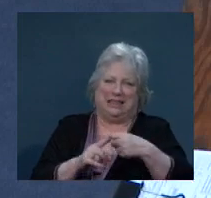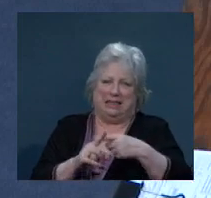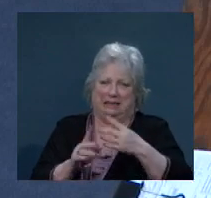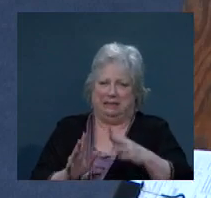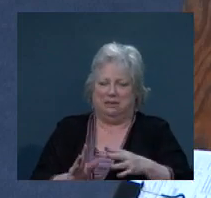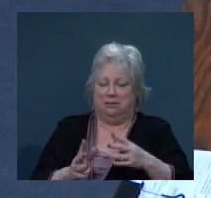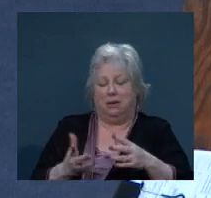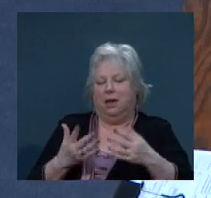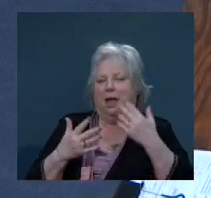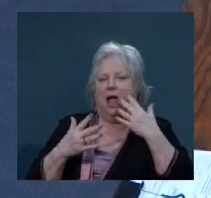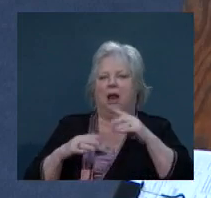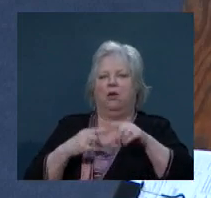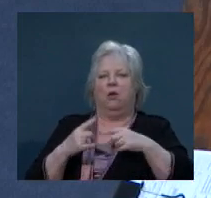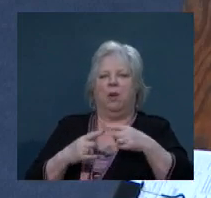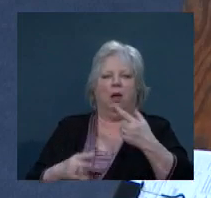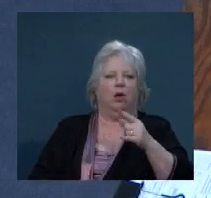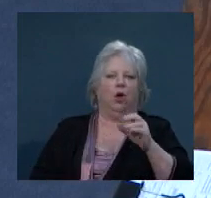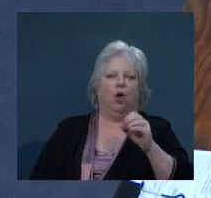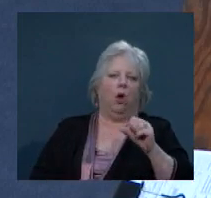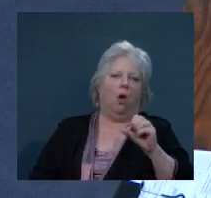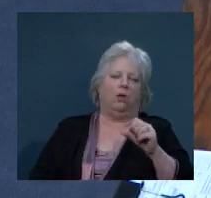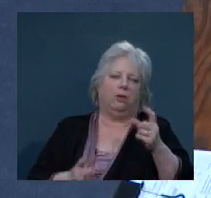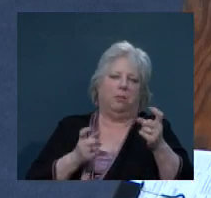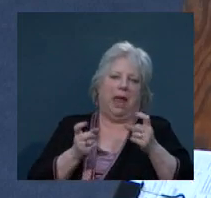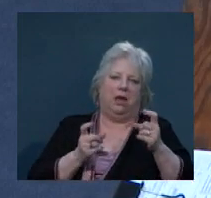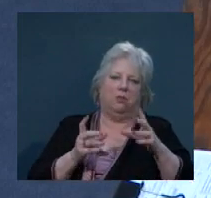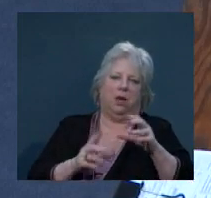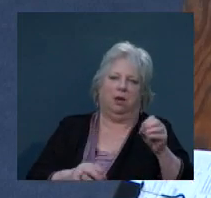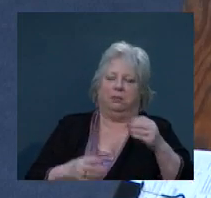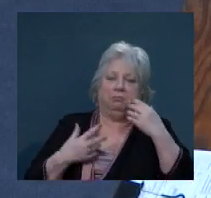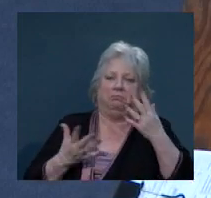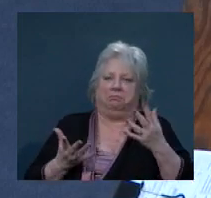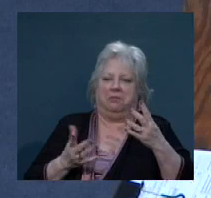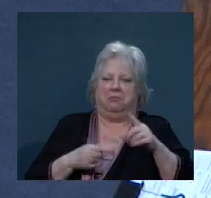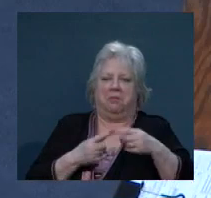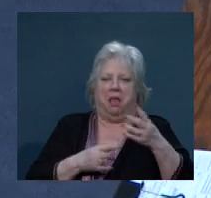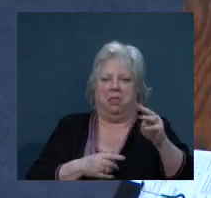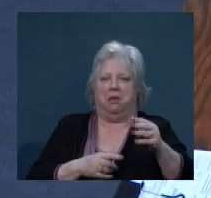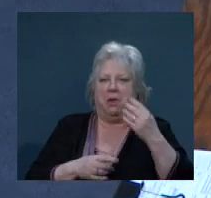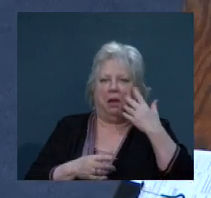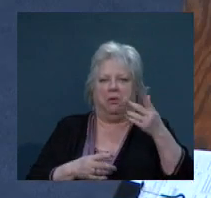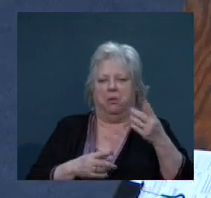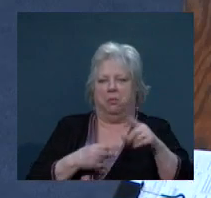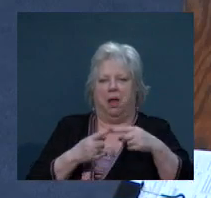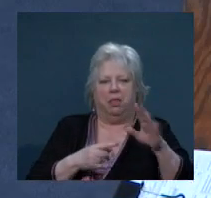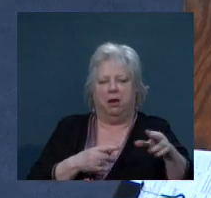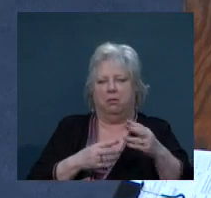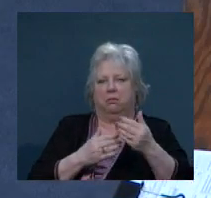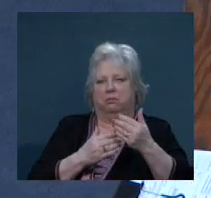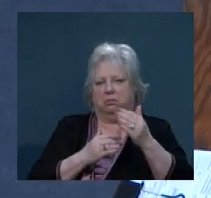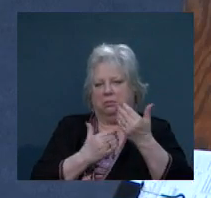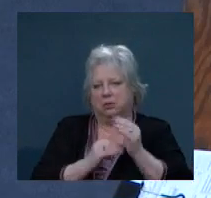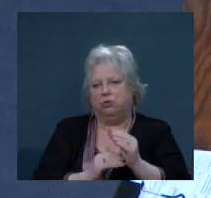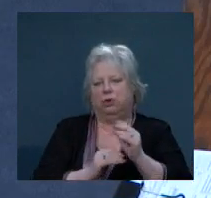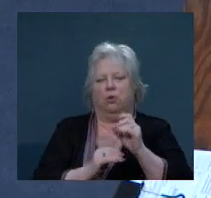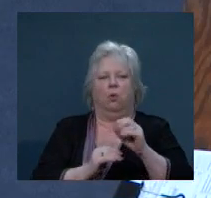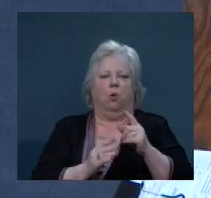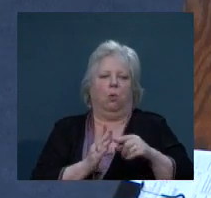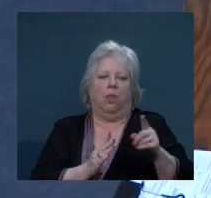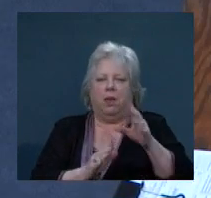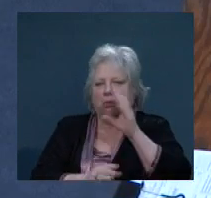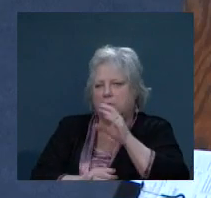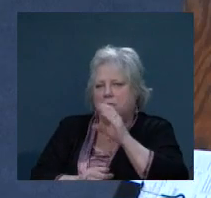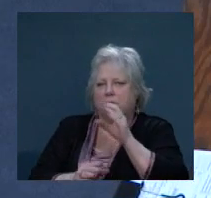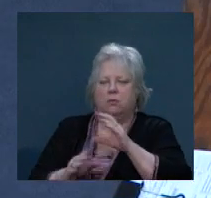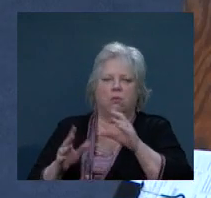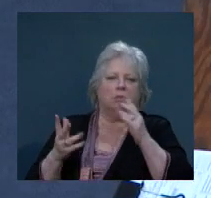tenants. I don't know about Goss management. I don't know about them. I don't know about their restrictions or about their, what they look